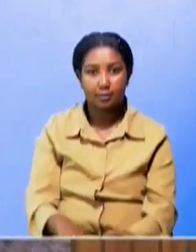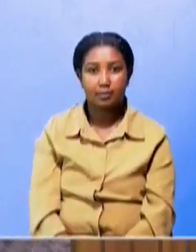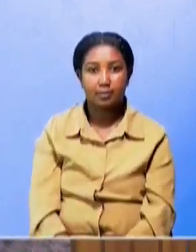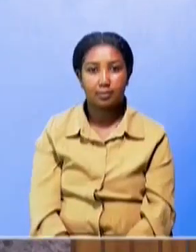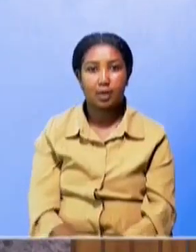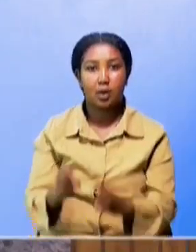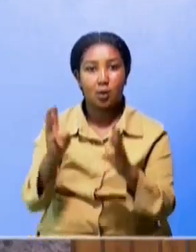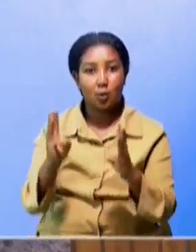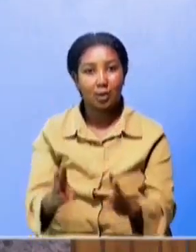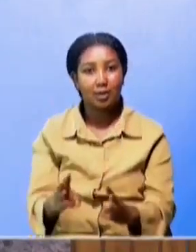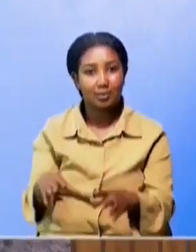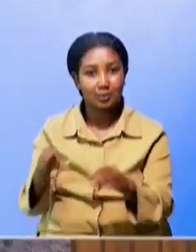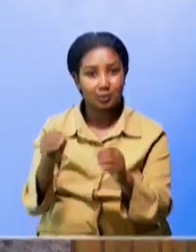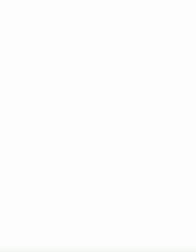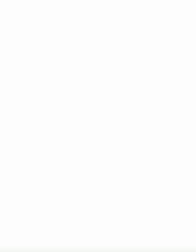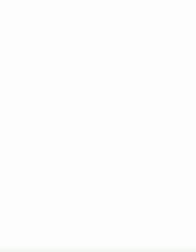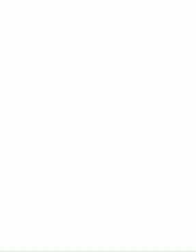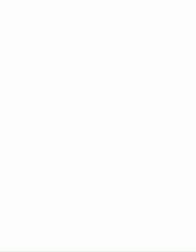students.